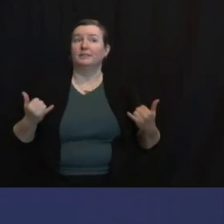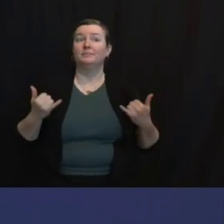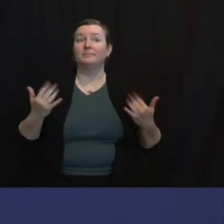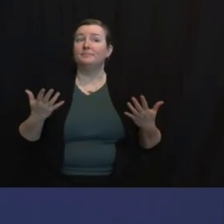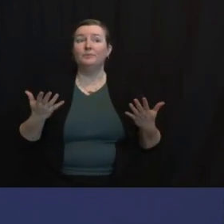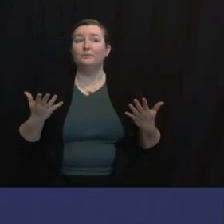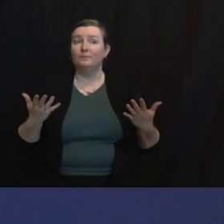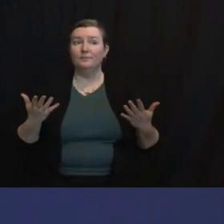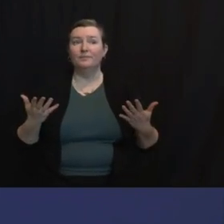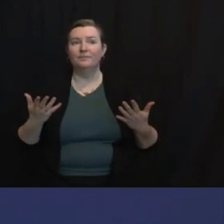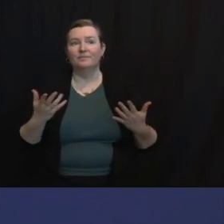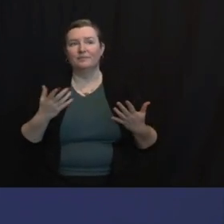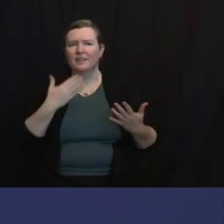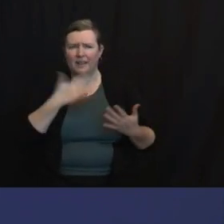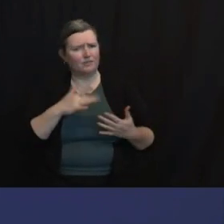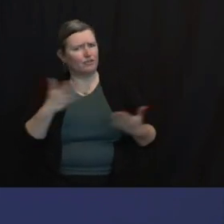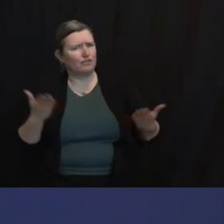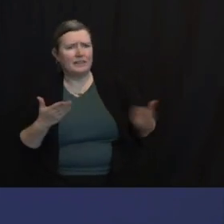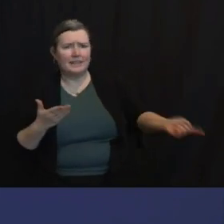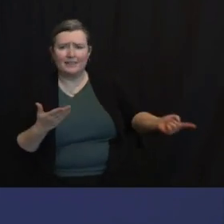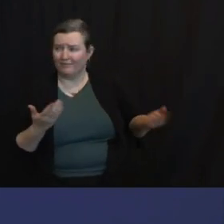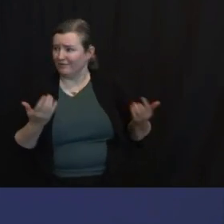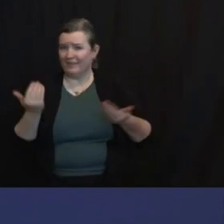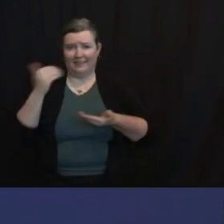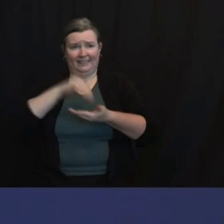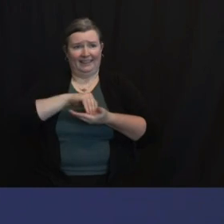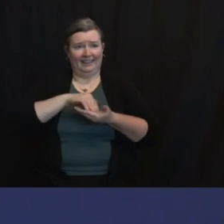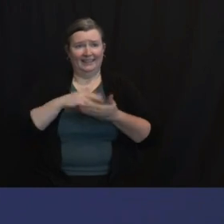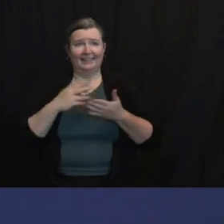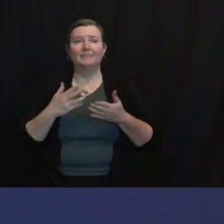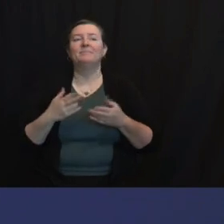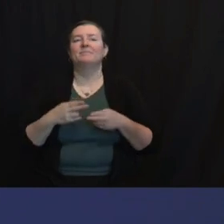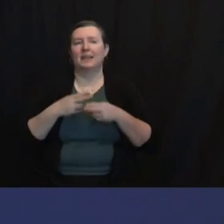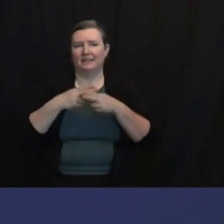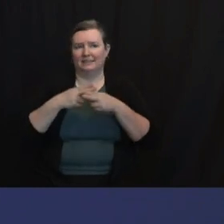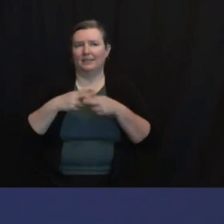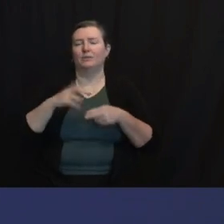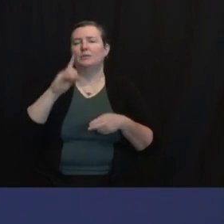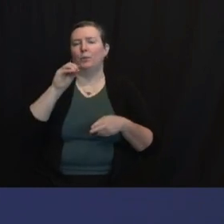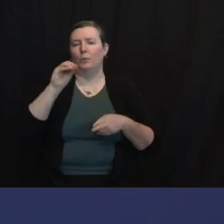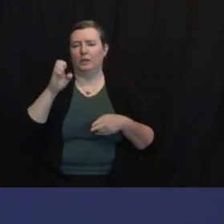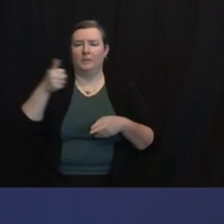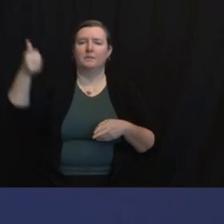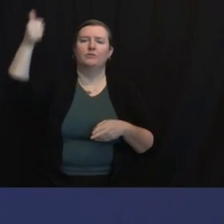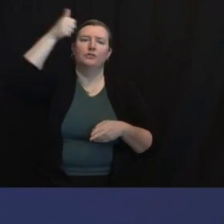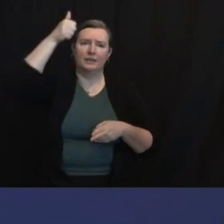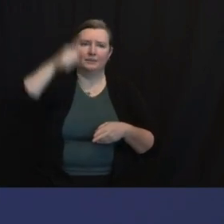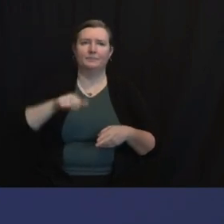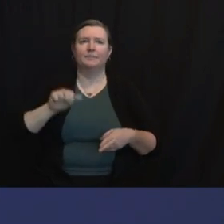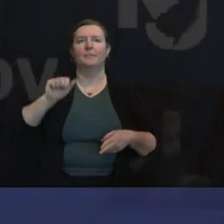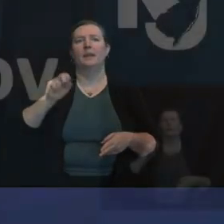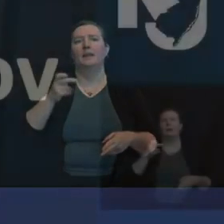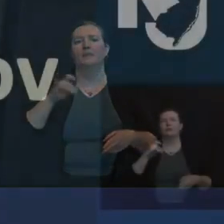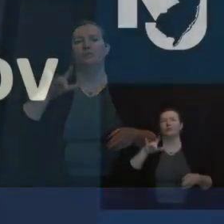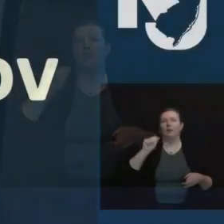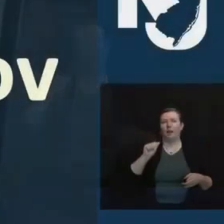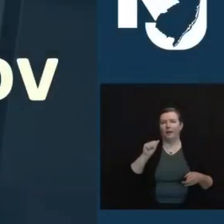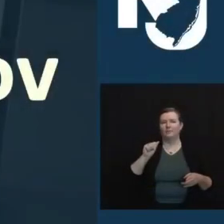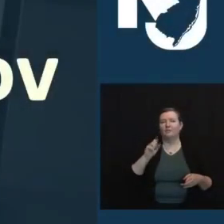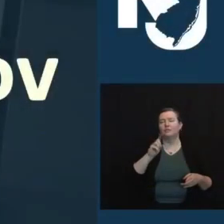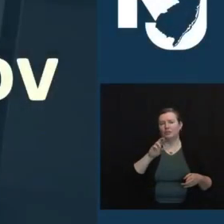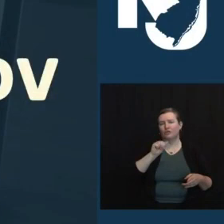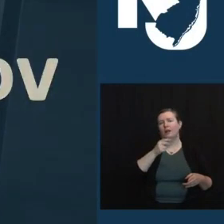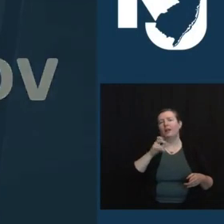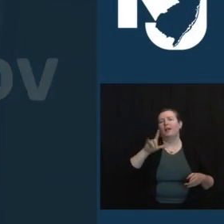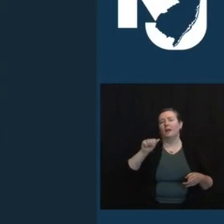and a treat to have her back, Acting Commissioner of Education, Dr. Angelica Allen McMillan. Great to have you. Before